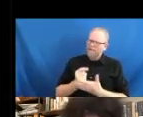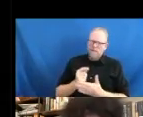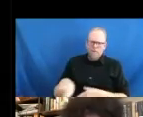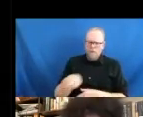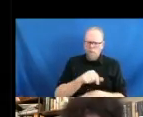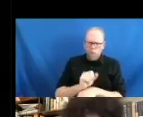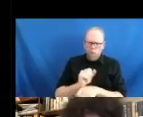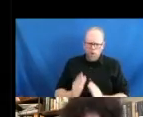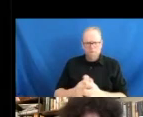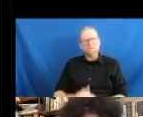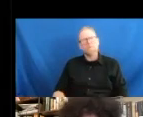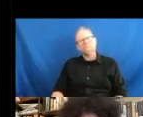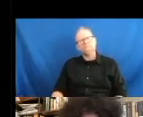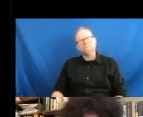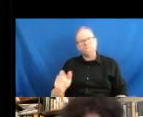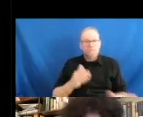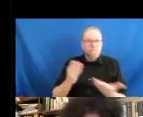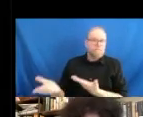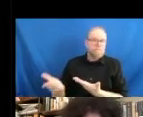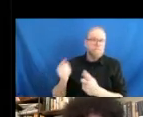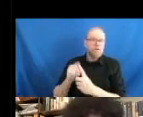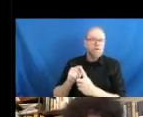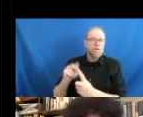cooperatives? And I'm going to hand it over to Ricardo.